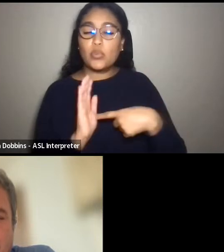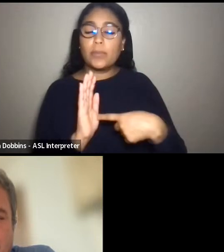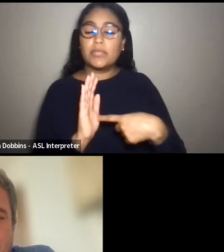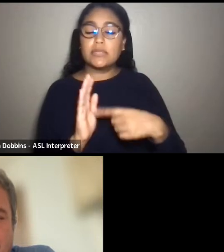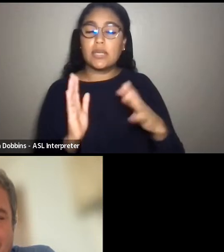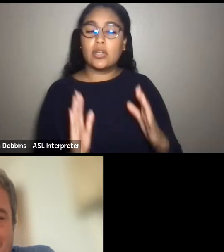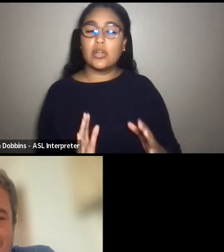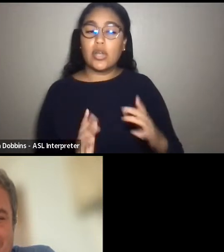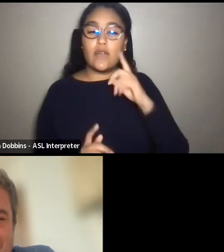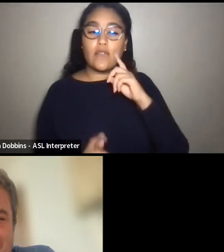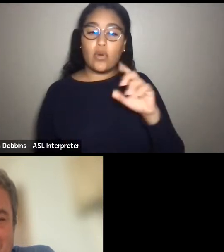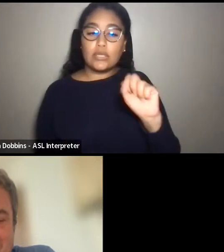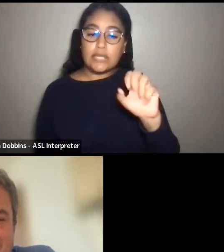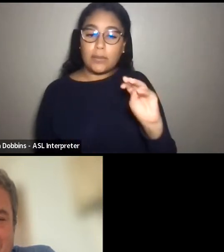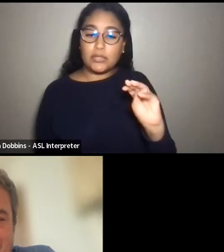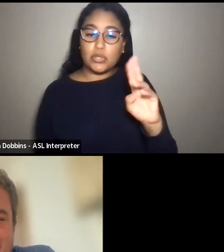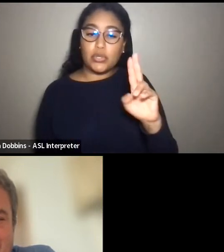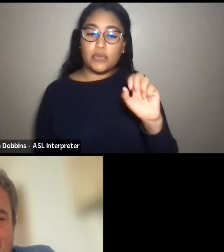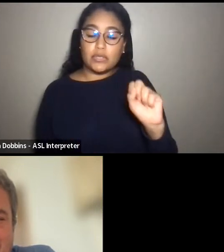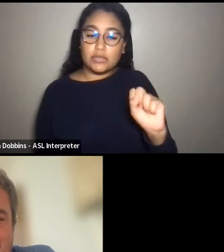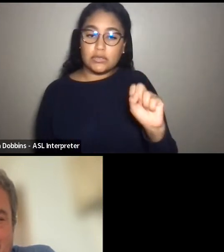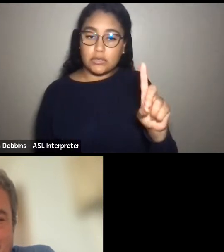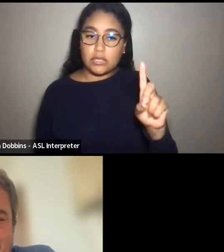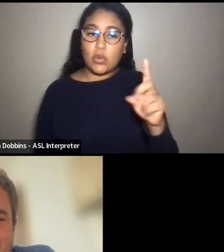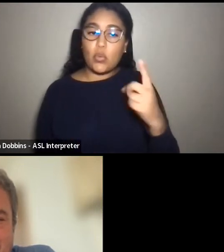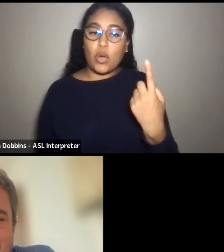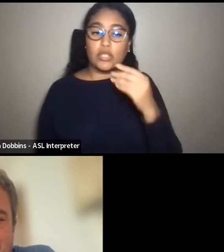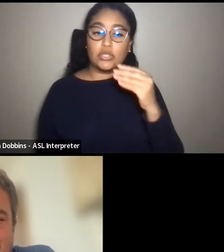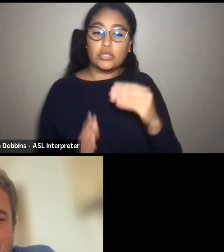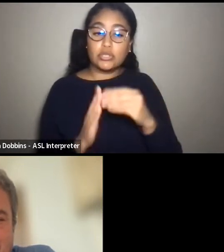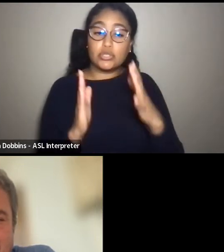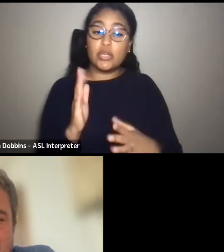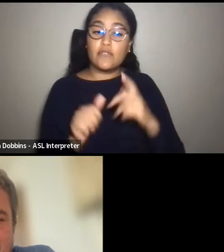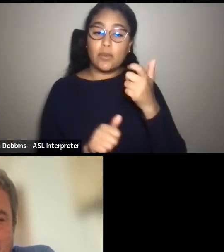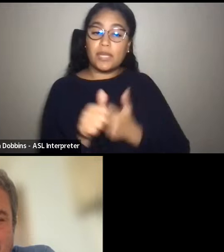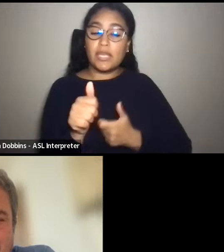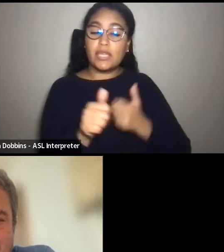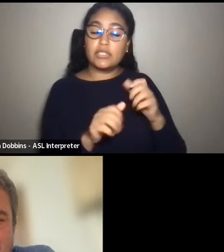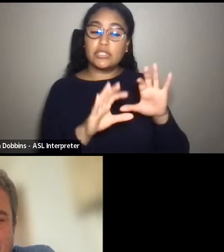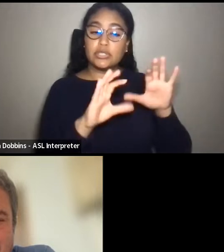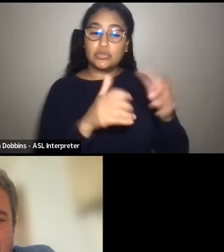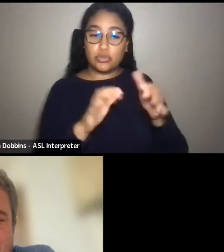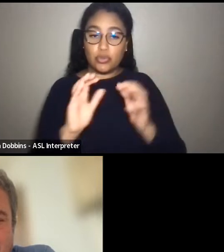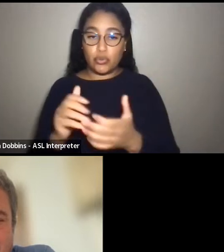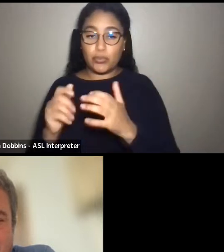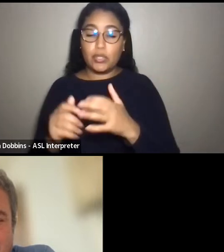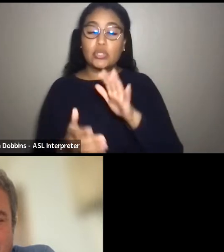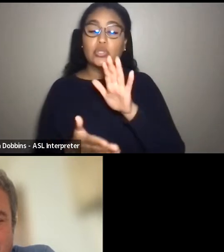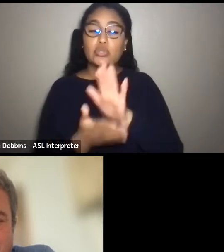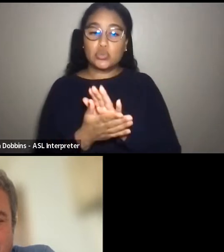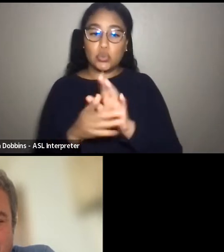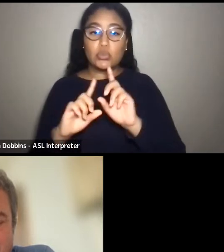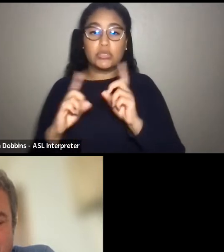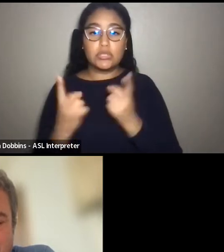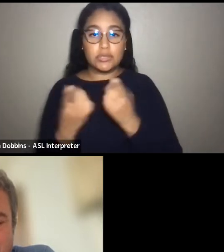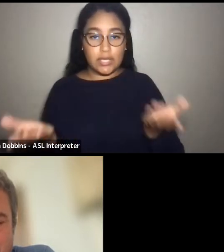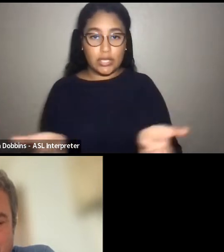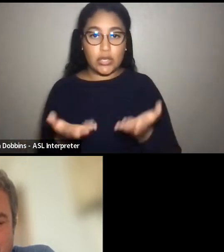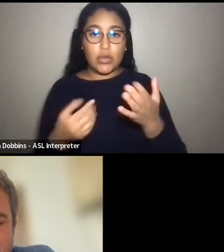representing San Mateo Union High School. We have a student from each of the Union and Unified school districts here throughout the